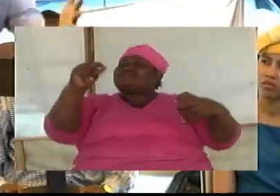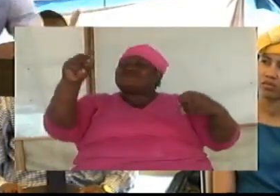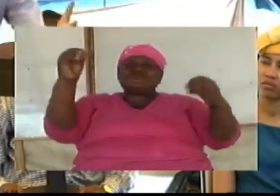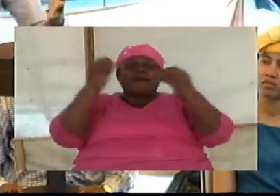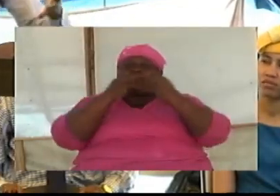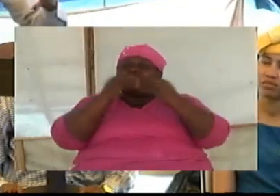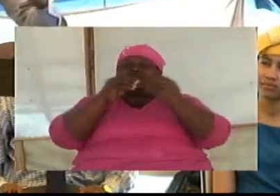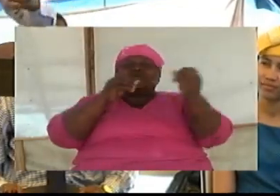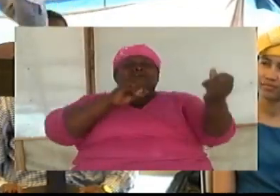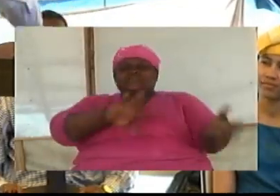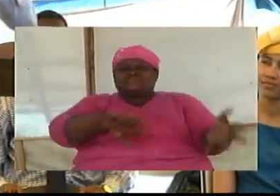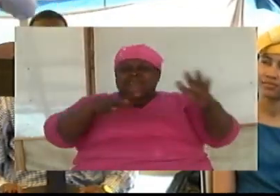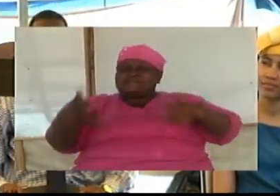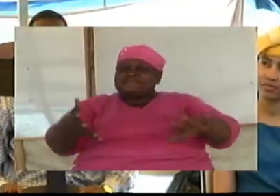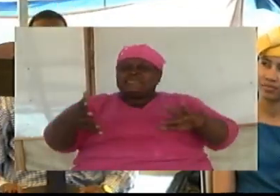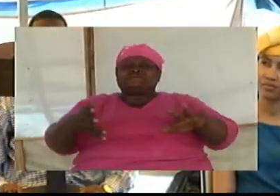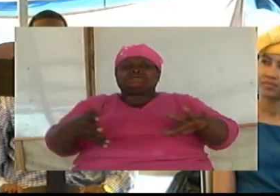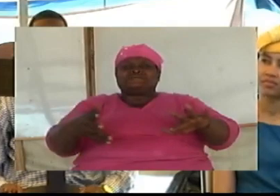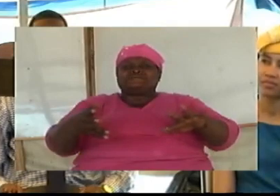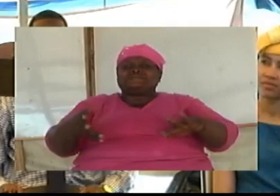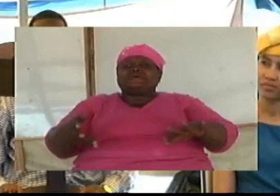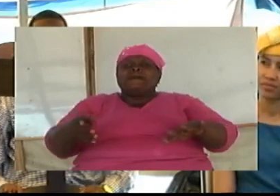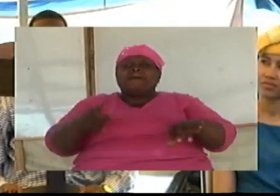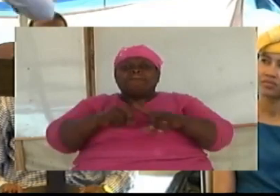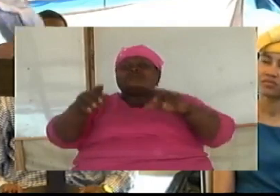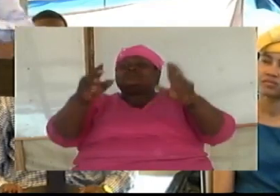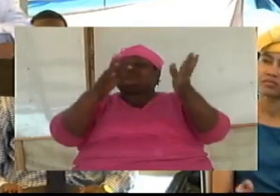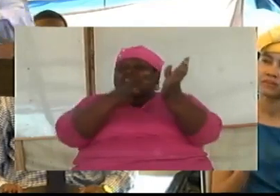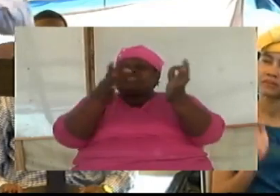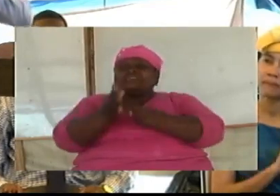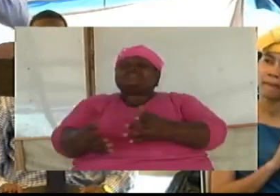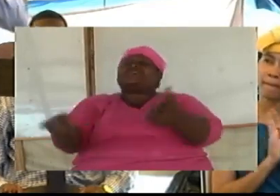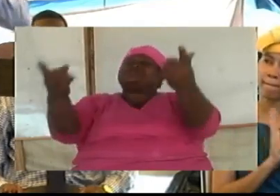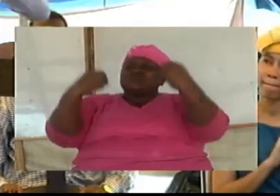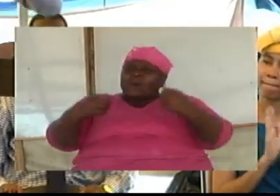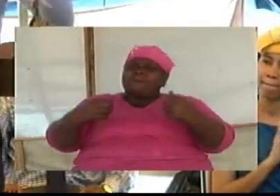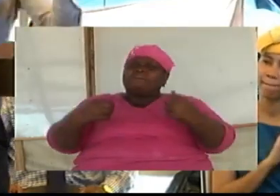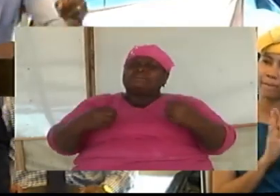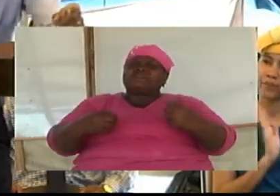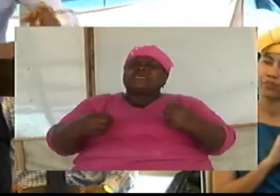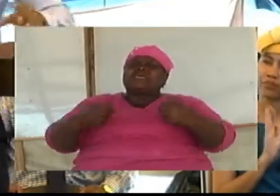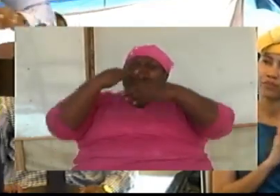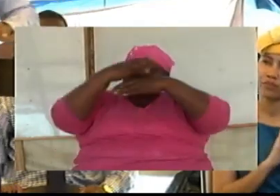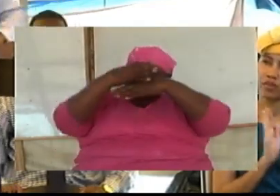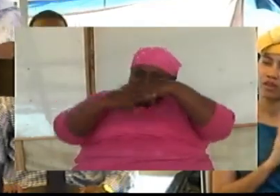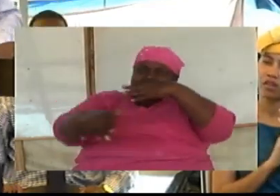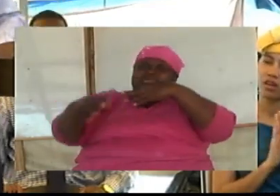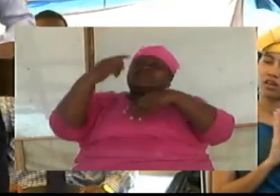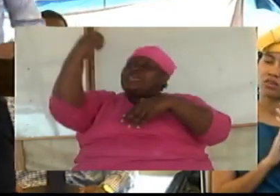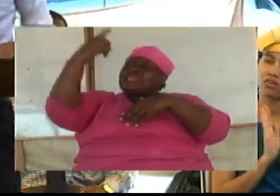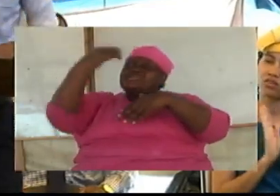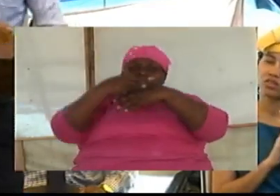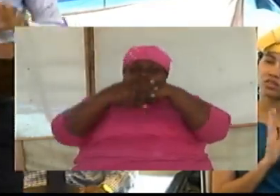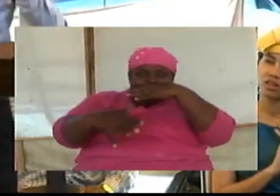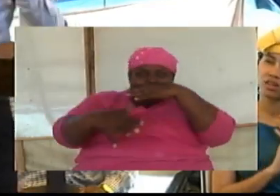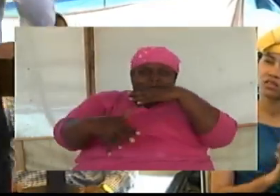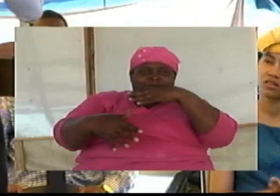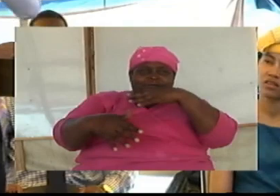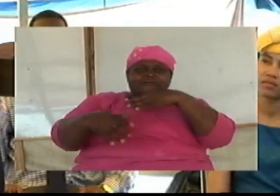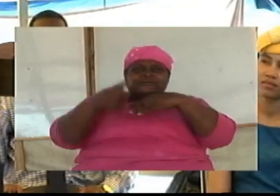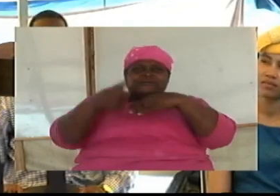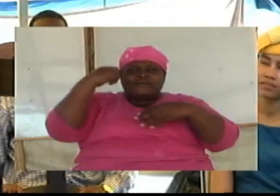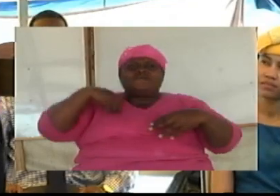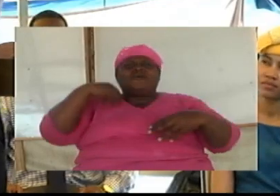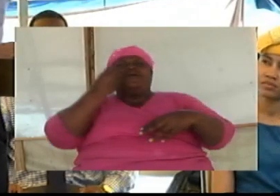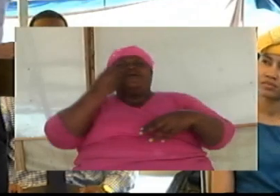death sentence because Jesus came and shed, hallelujah, his blood. Praise the Lord Jesus. You see, we no